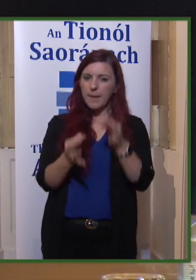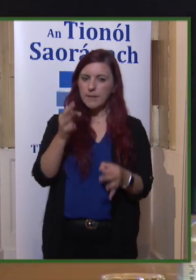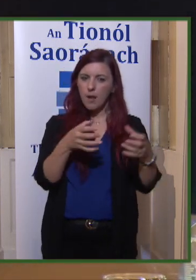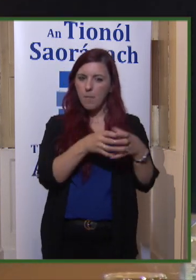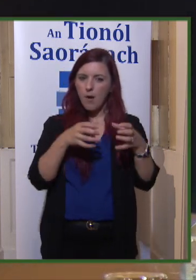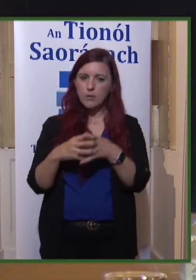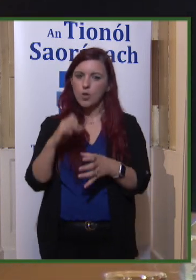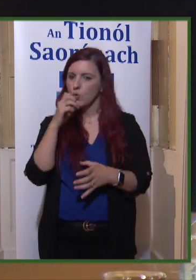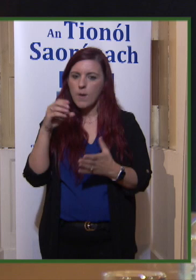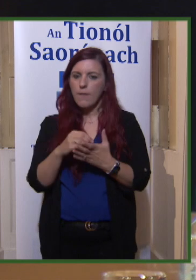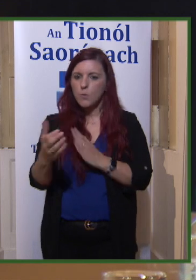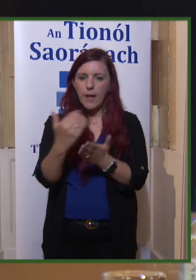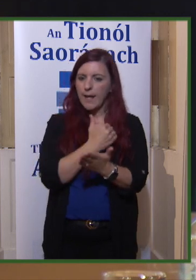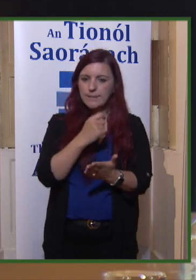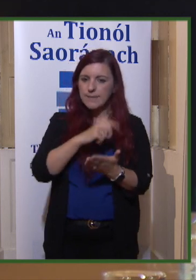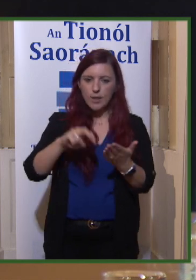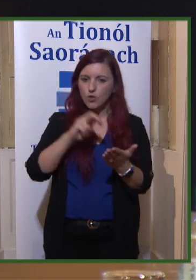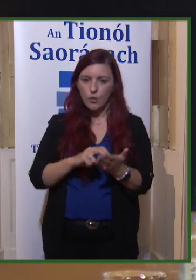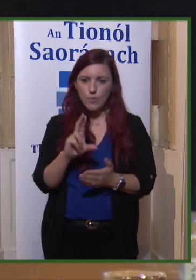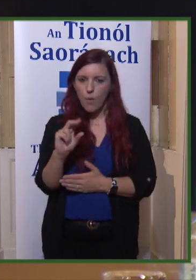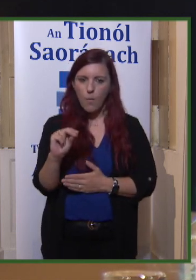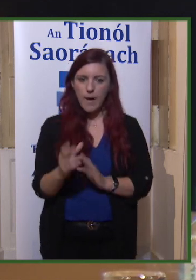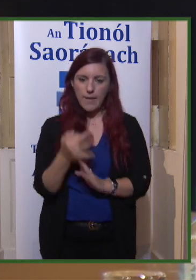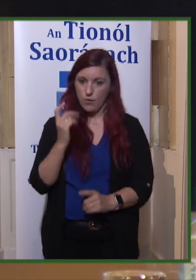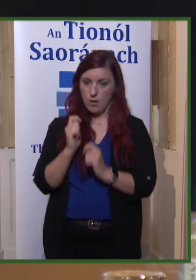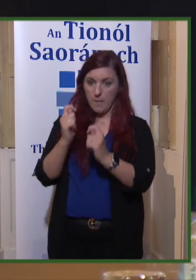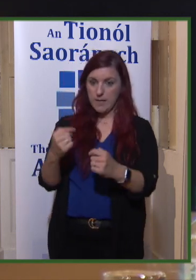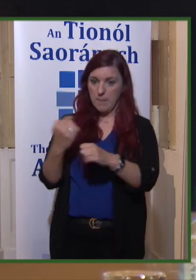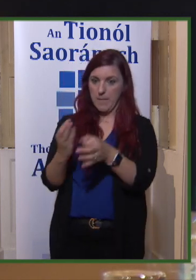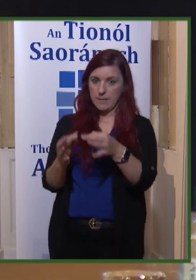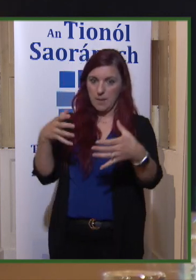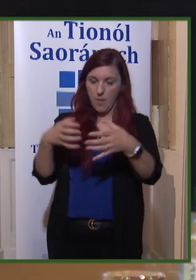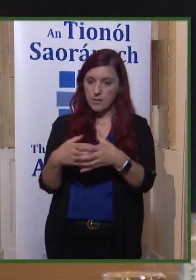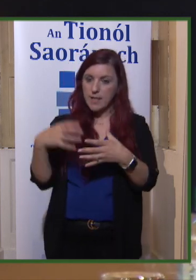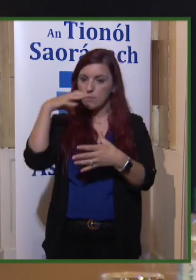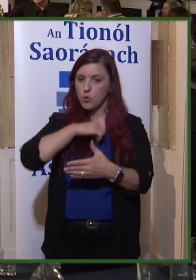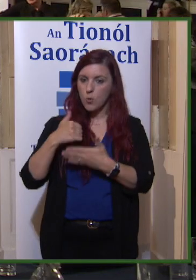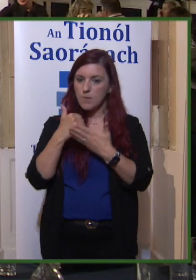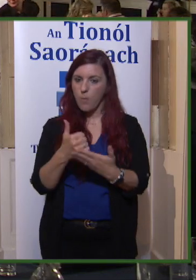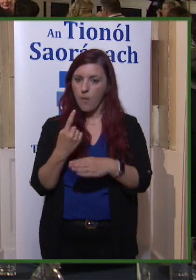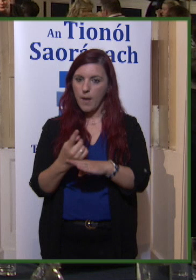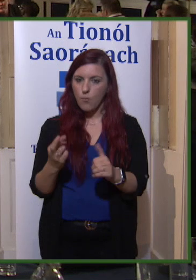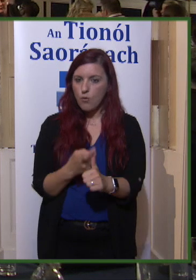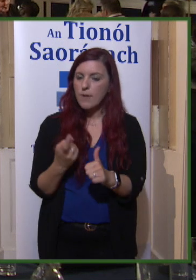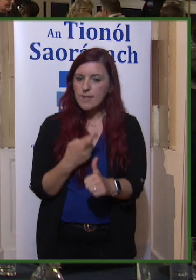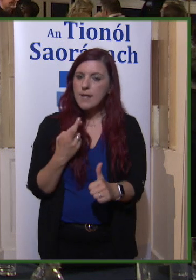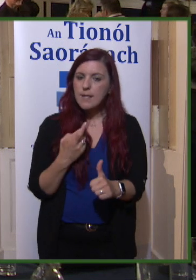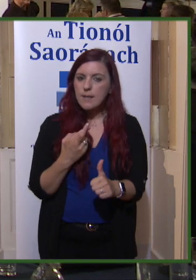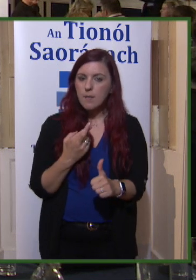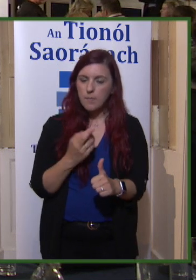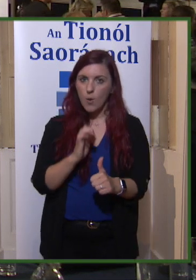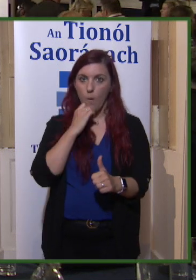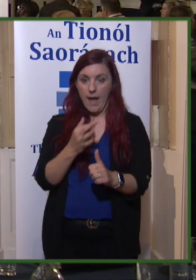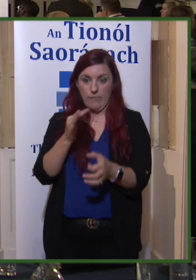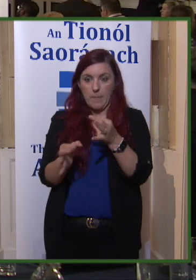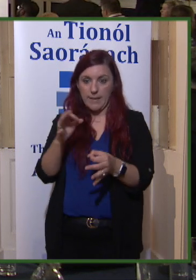don't have to go and collect signatures, you know, because it is assumed that a political party is organised, then they will be able to produce the signatures, so you'd be putting